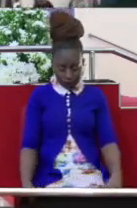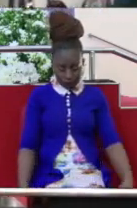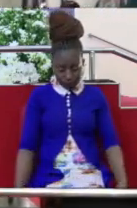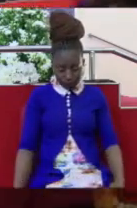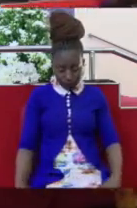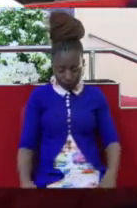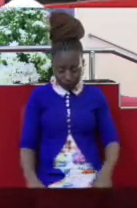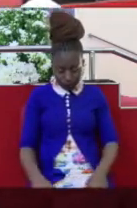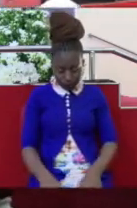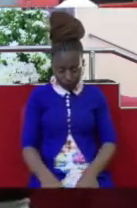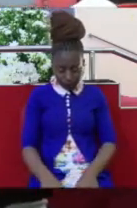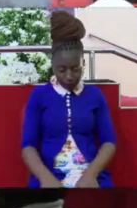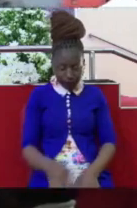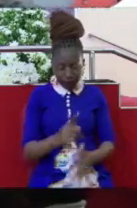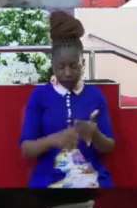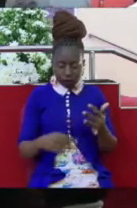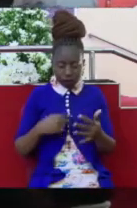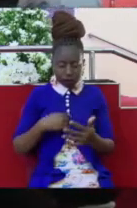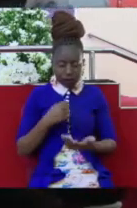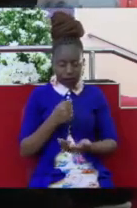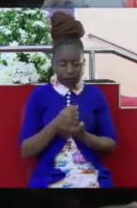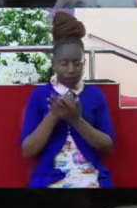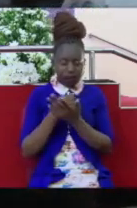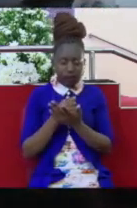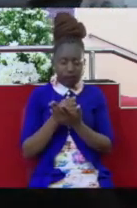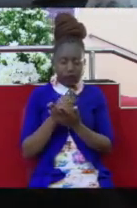comes back to me with interest.